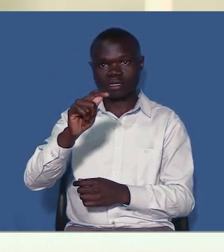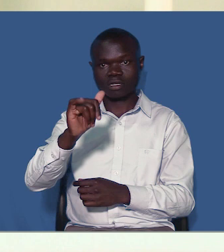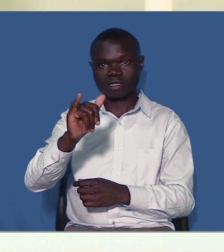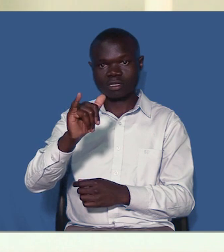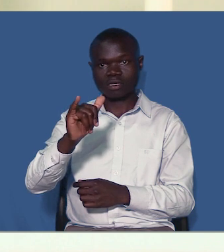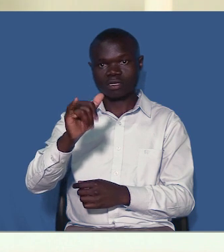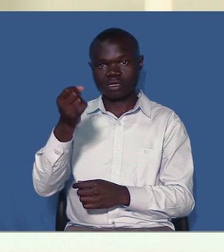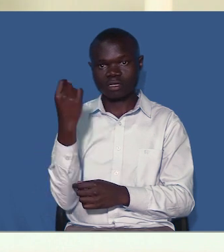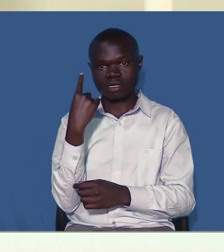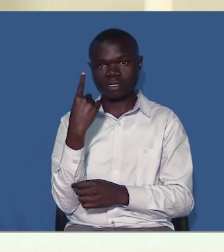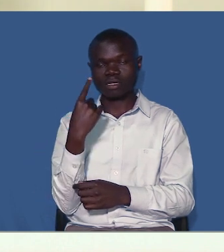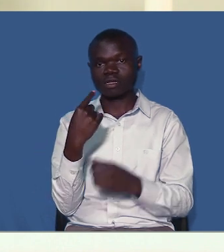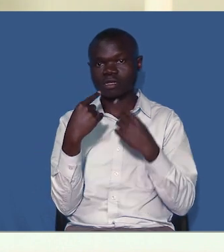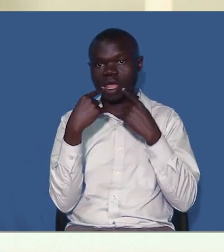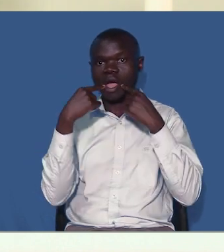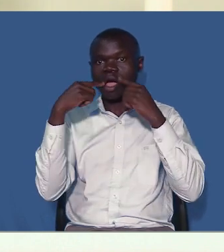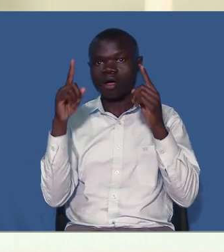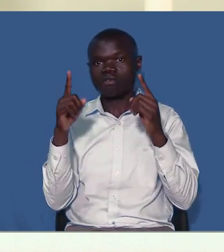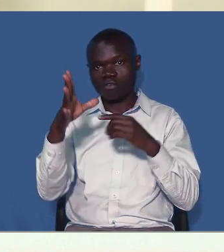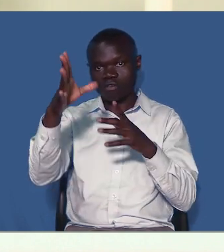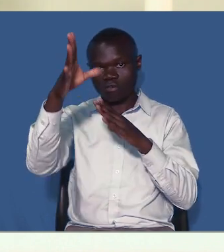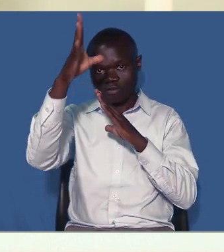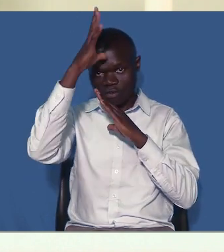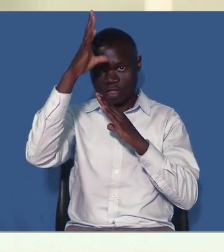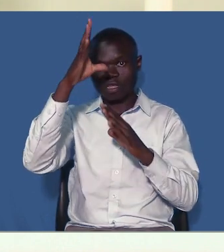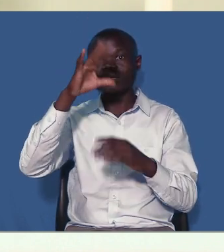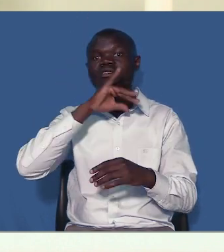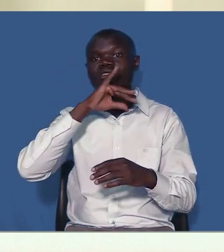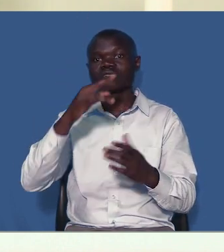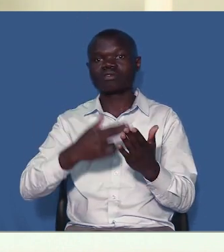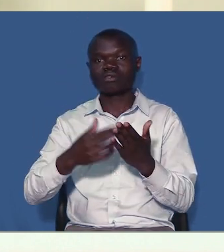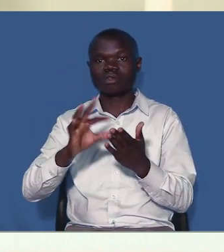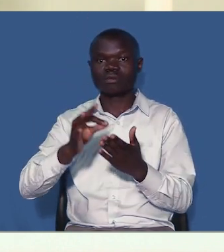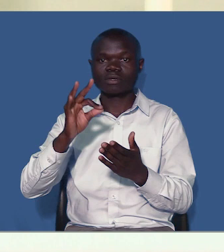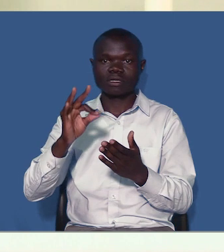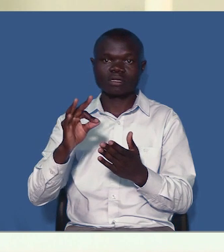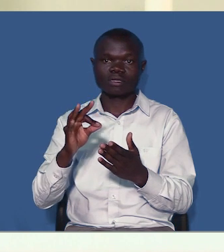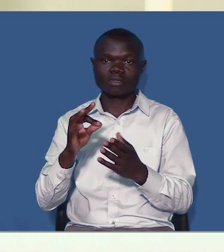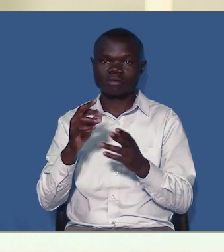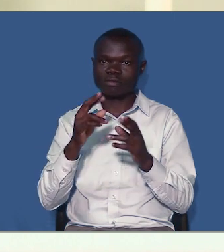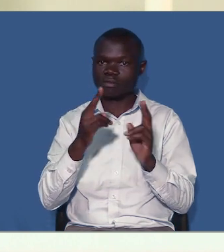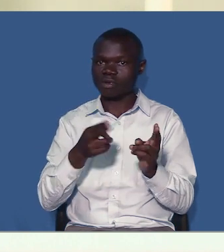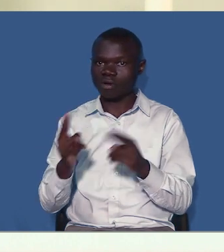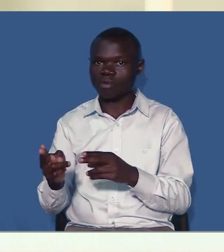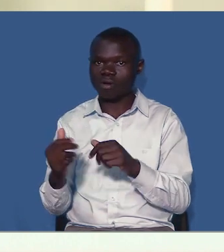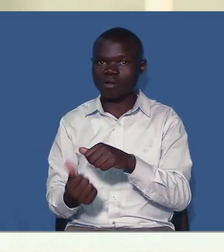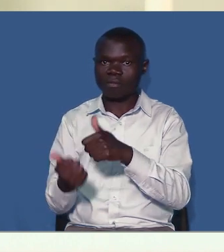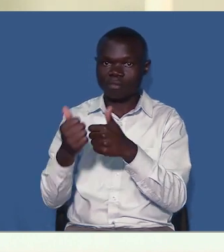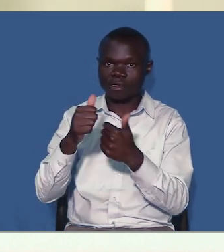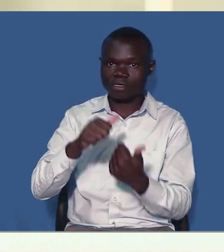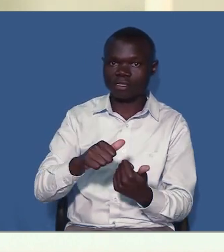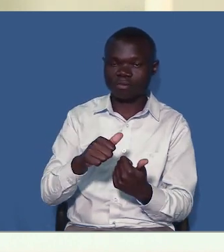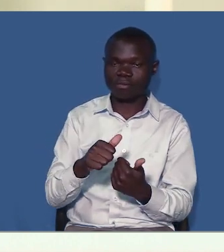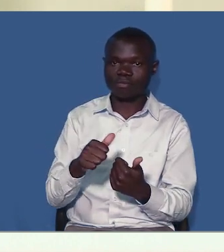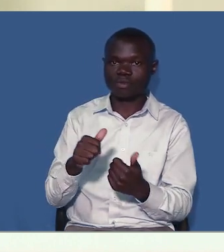of the Father and the Son and the Holy Spirit in the formula of baptism reflects the belief